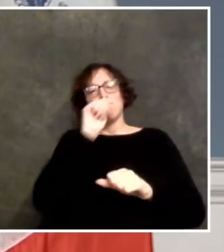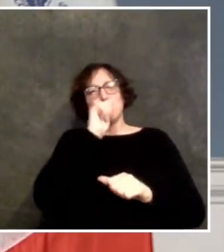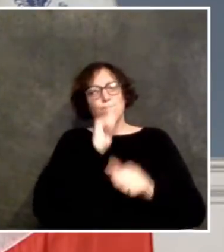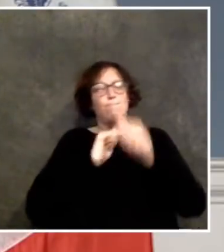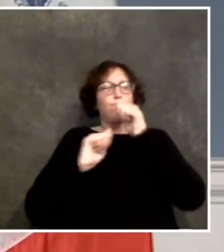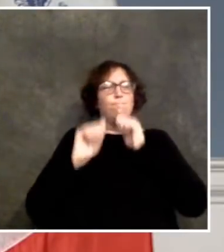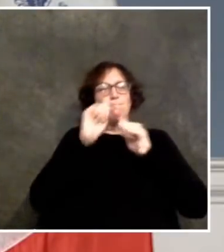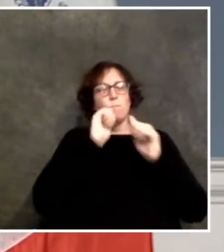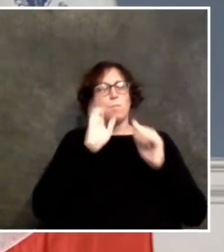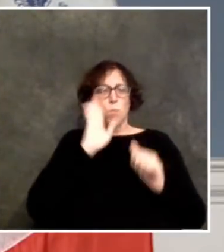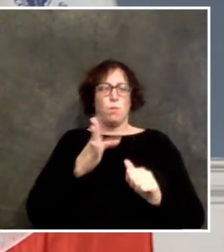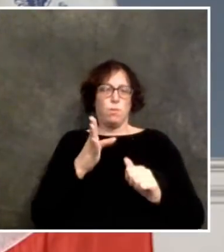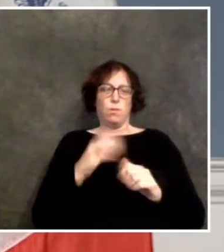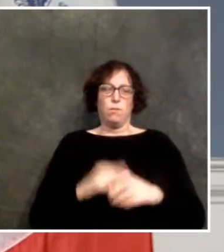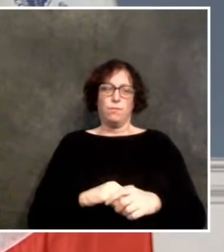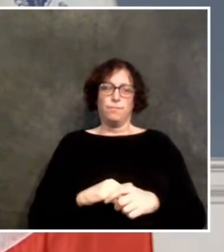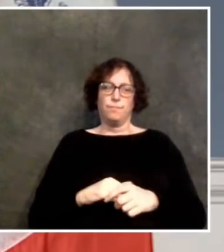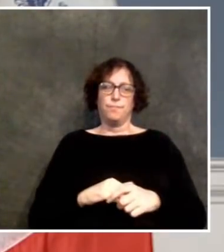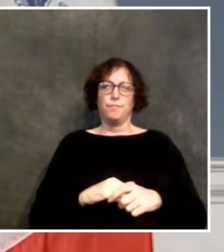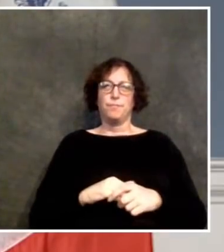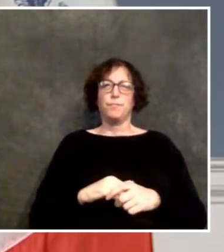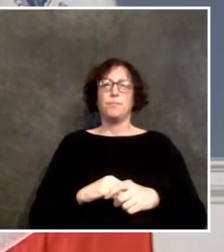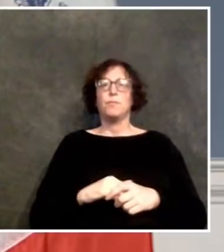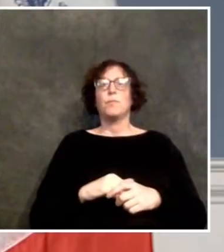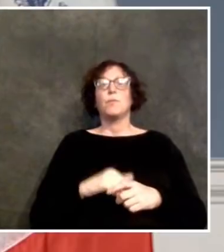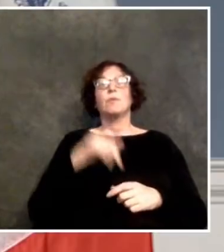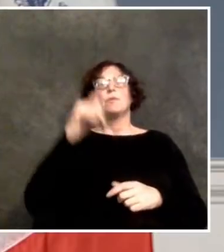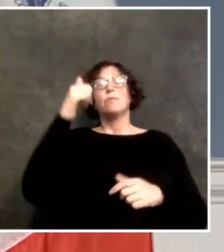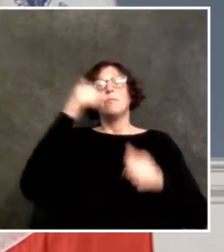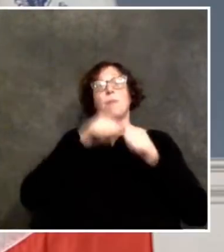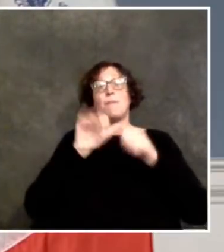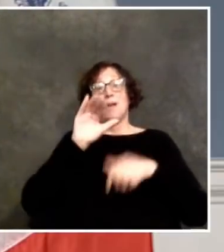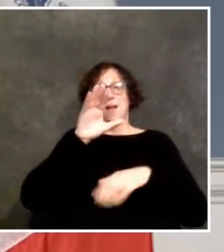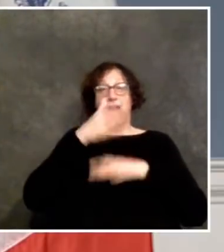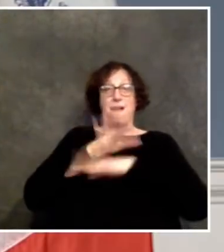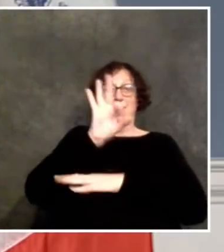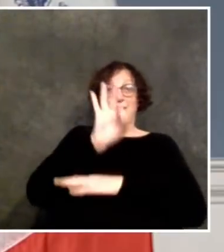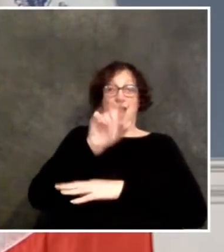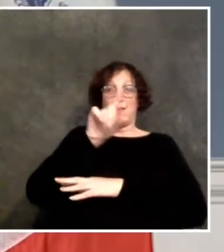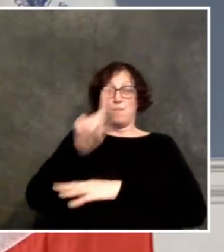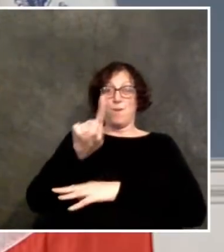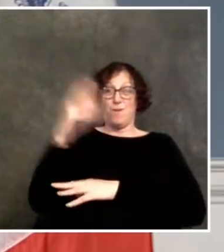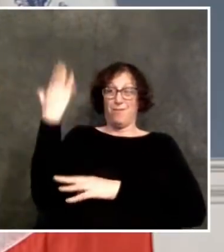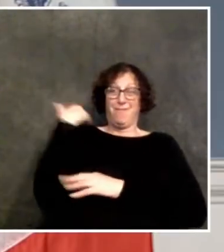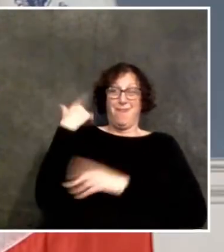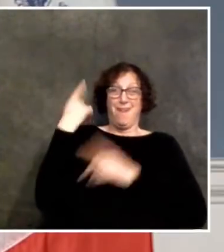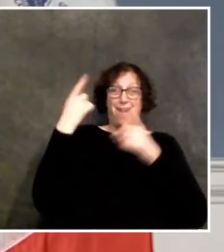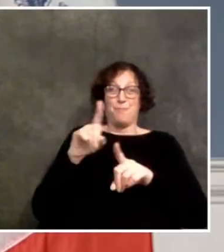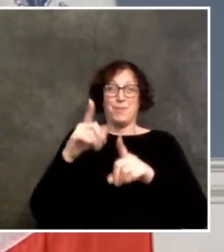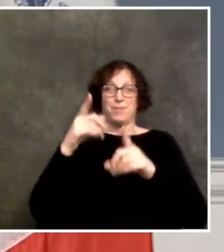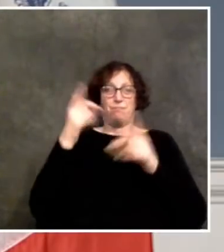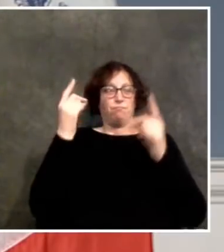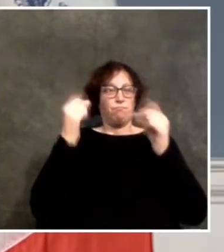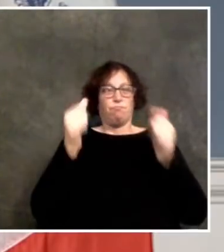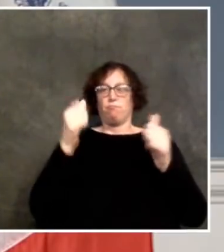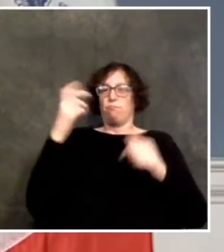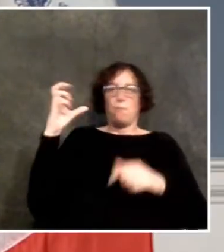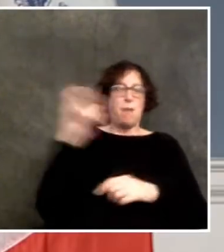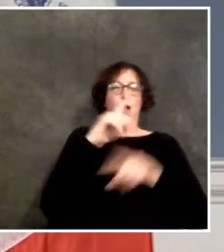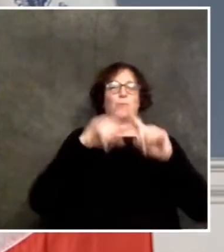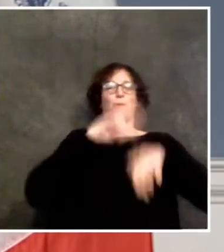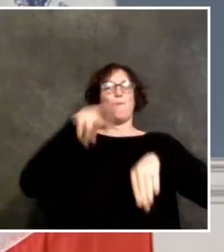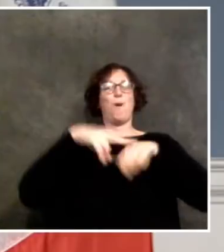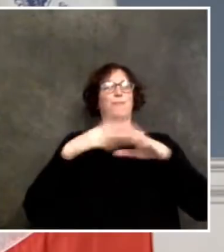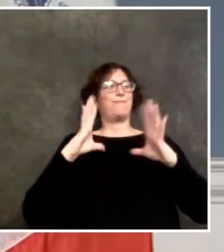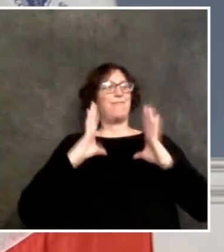people go right back to business. So this has been extraordinary and more difficult and more painful in many ways and